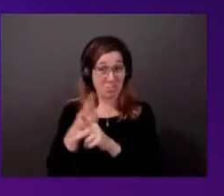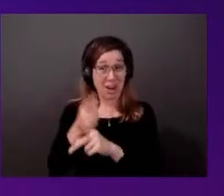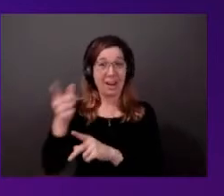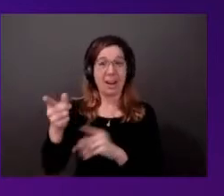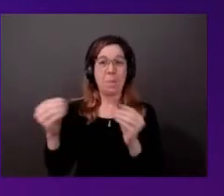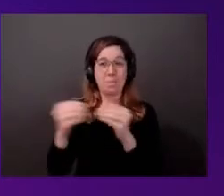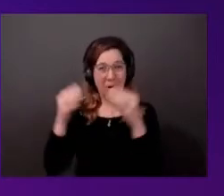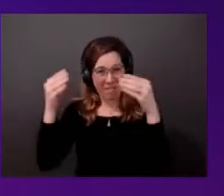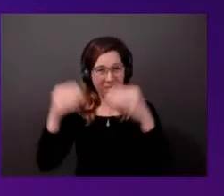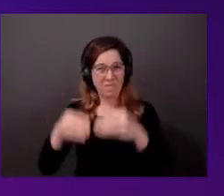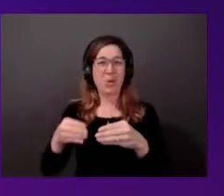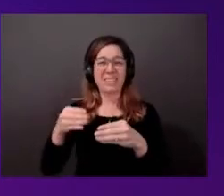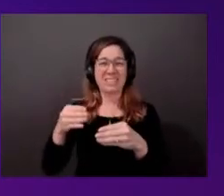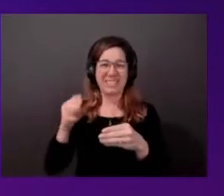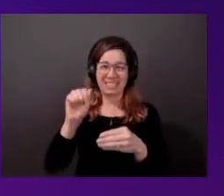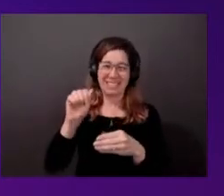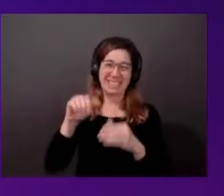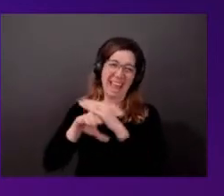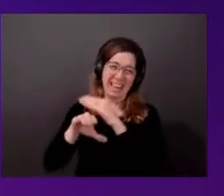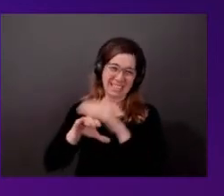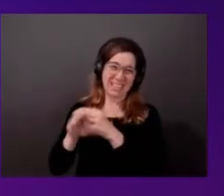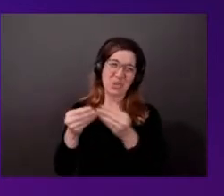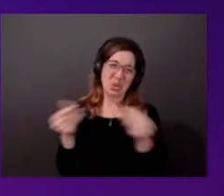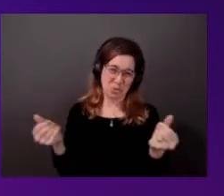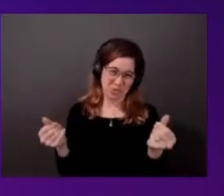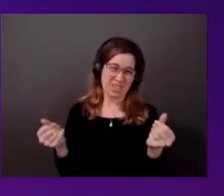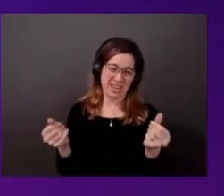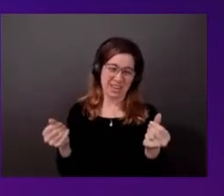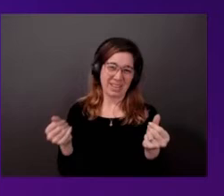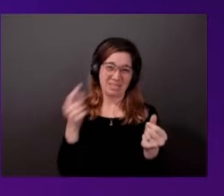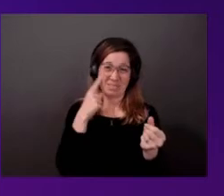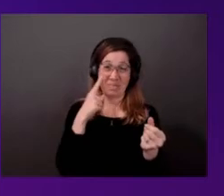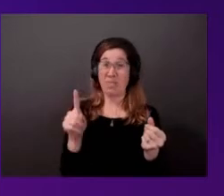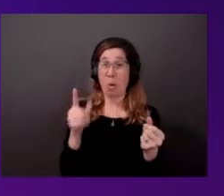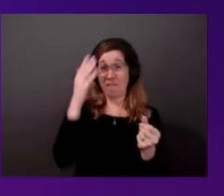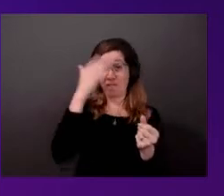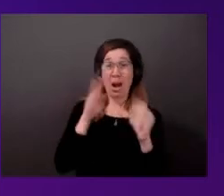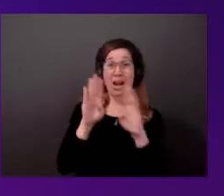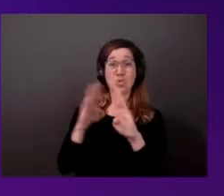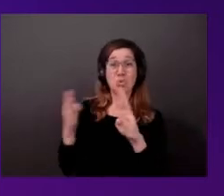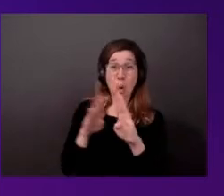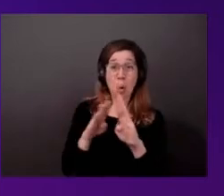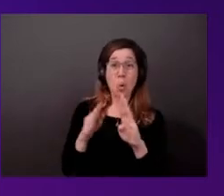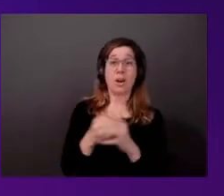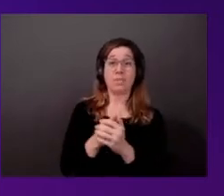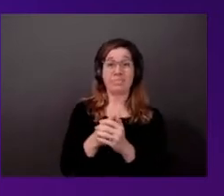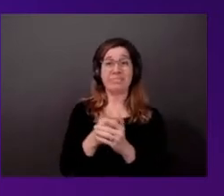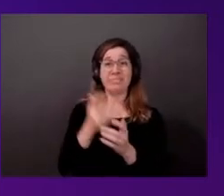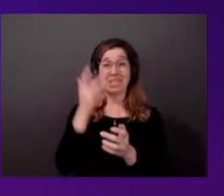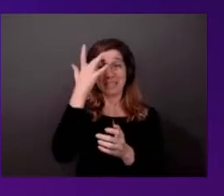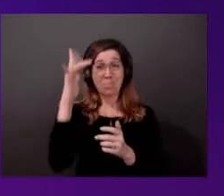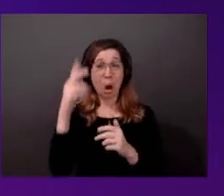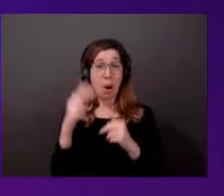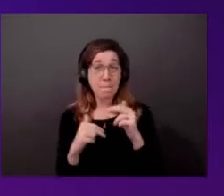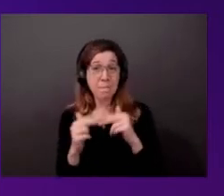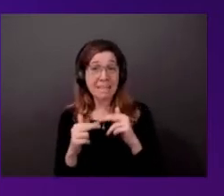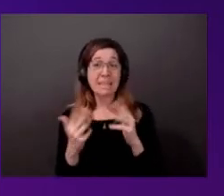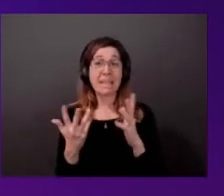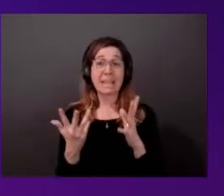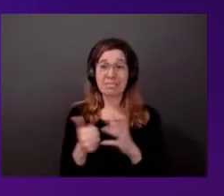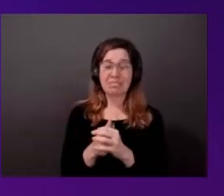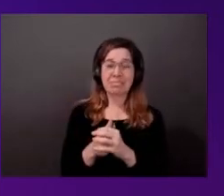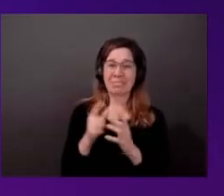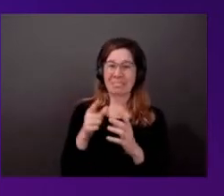access solutions for front doors, smart buildings. This is our focus